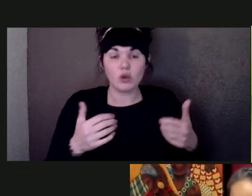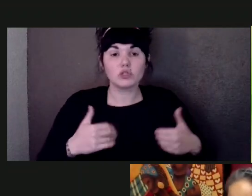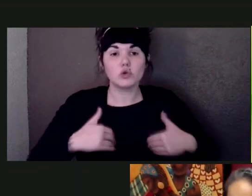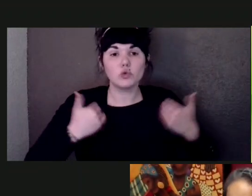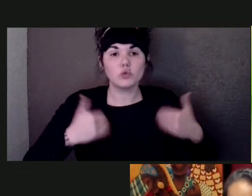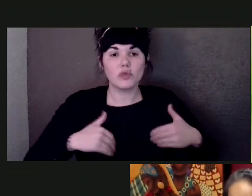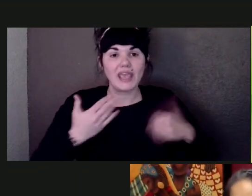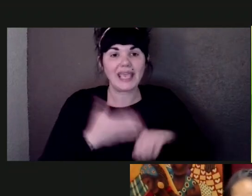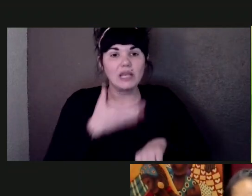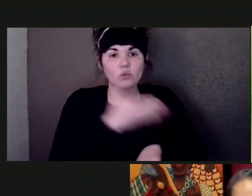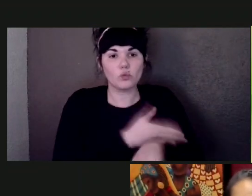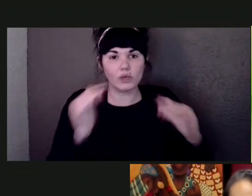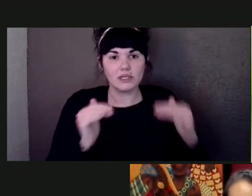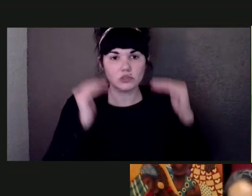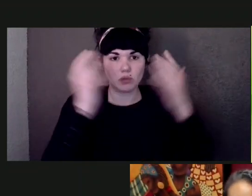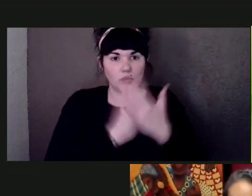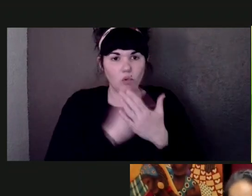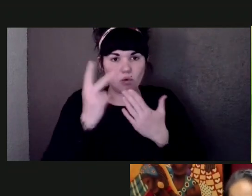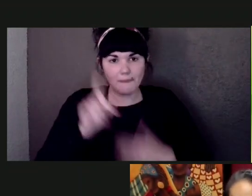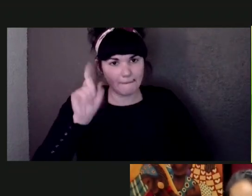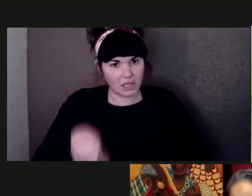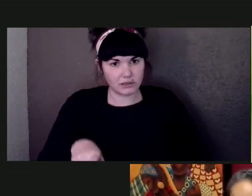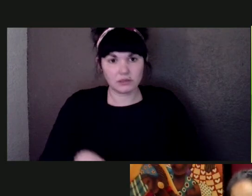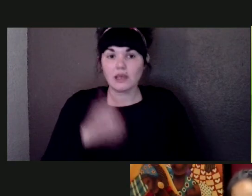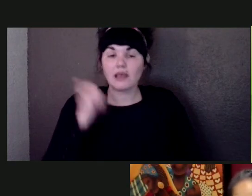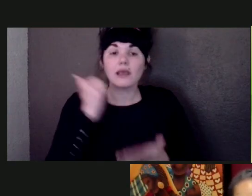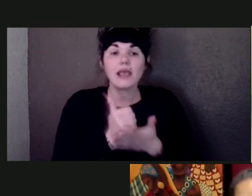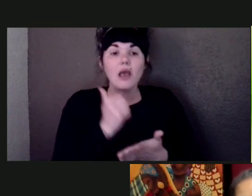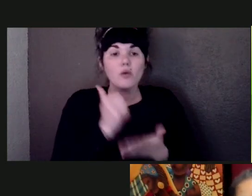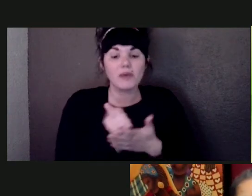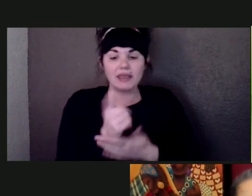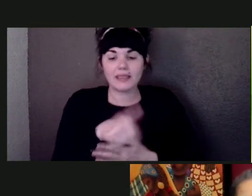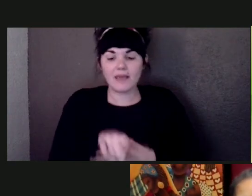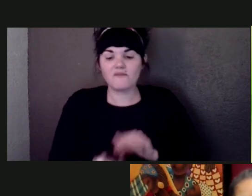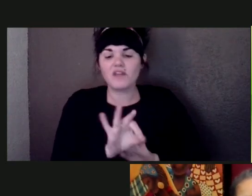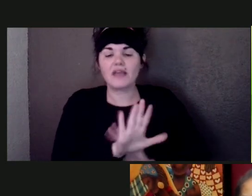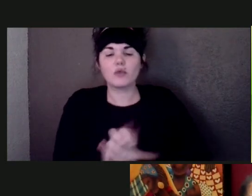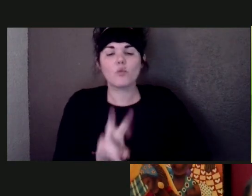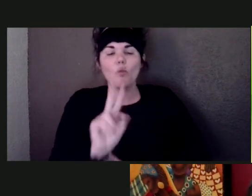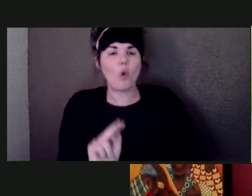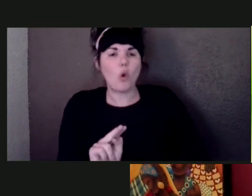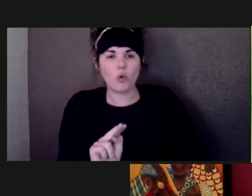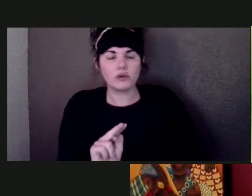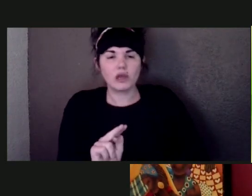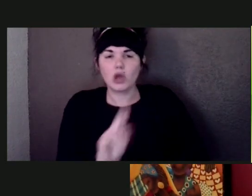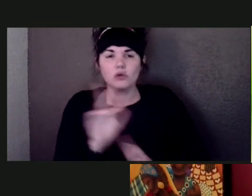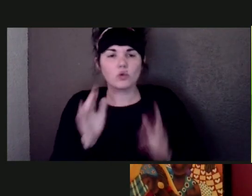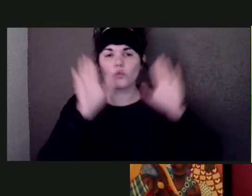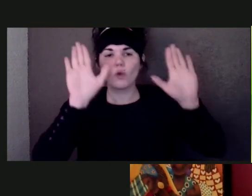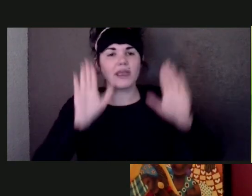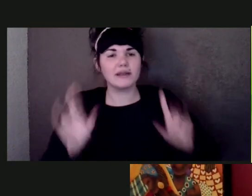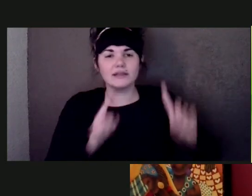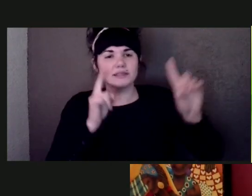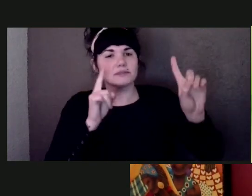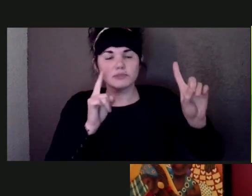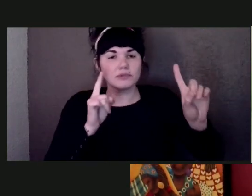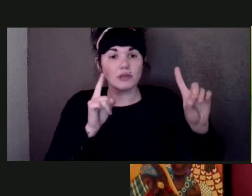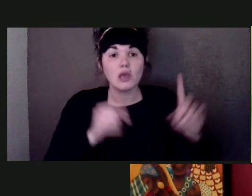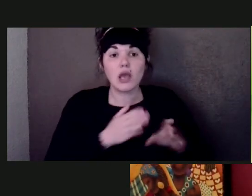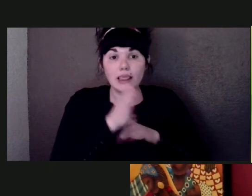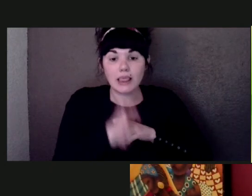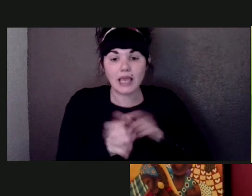helping them find their greatness by aligning them to these other aspects of their lives. Um, so our great model is what we use and I'll